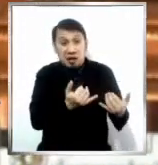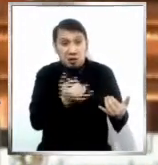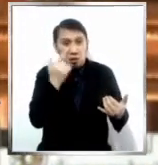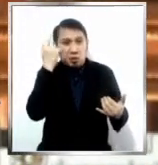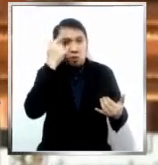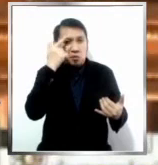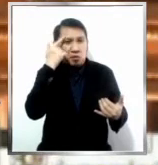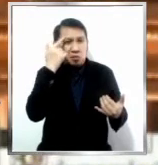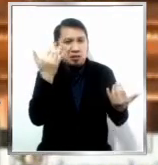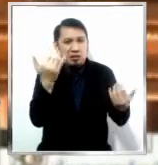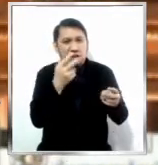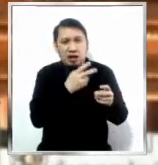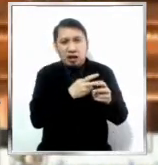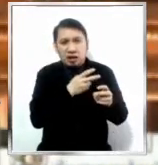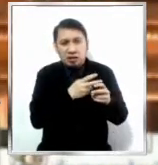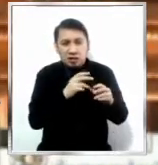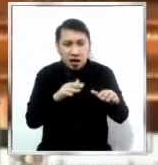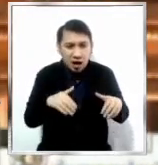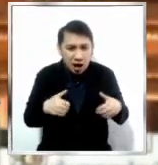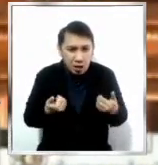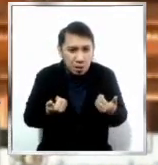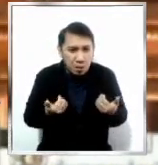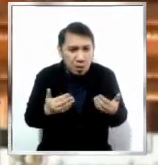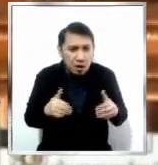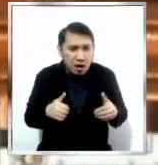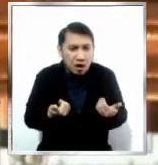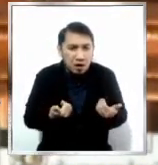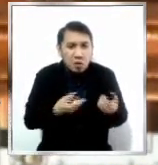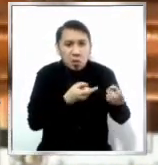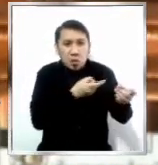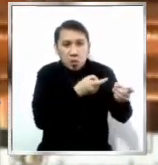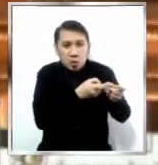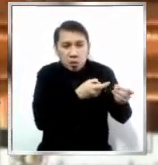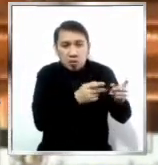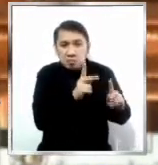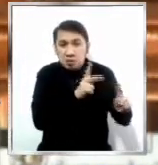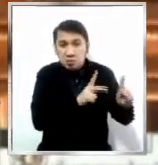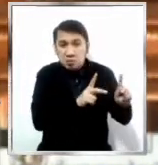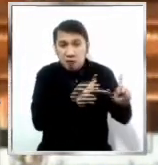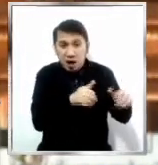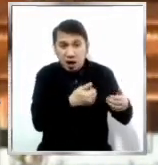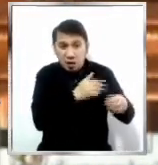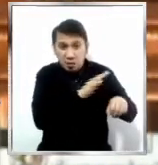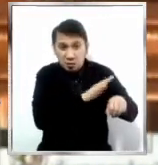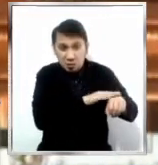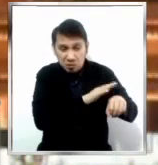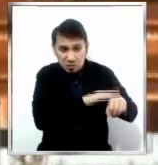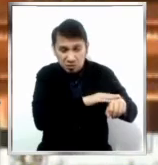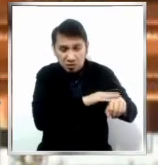ours, kung paano natin i-control and impose the